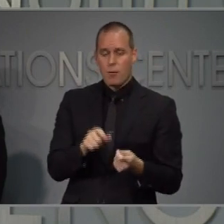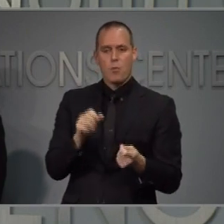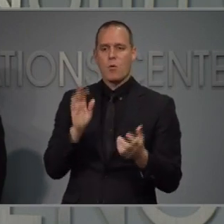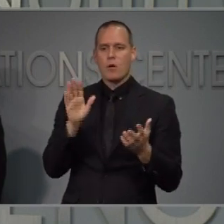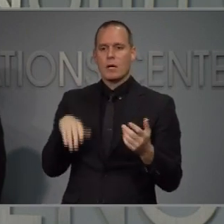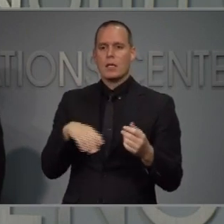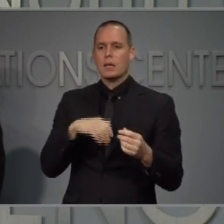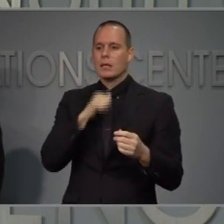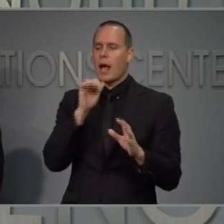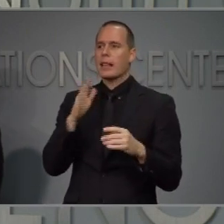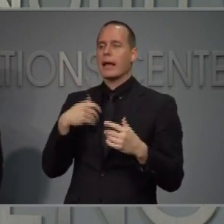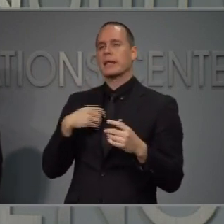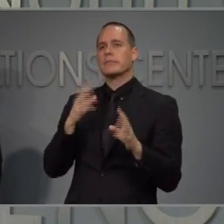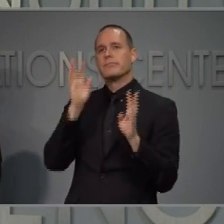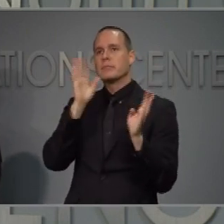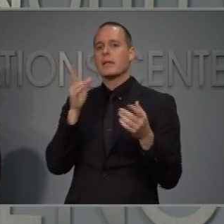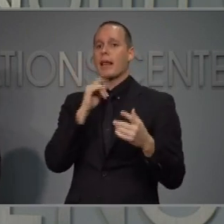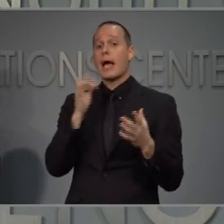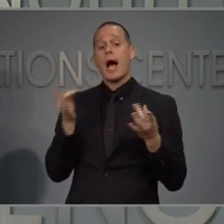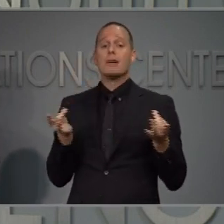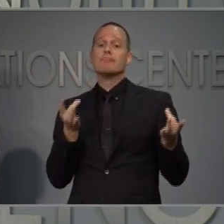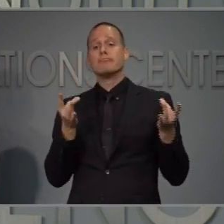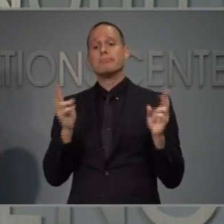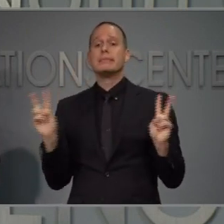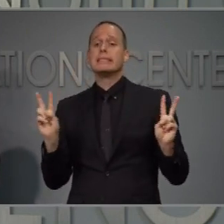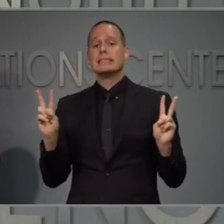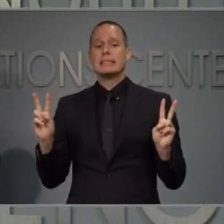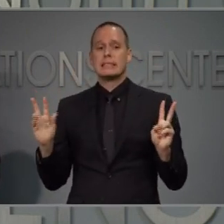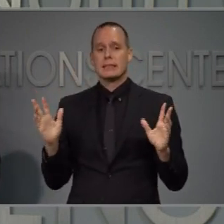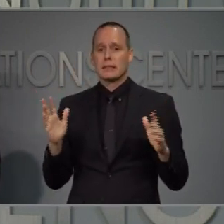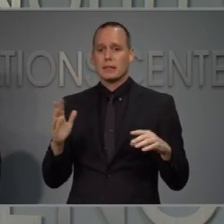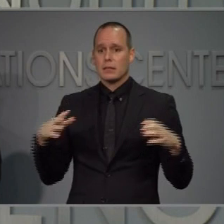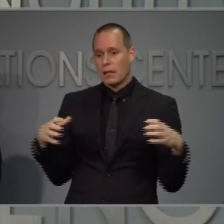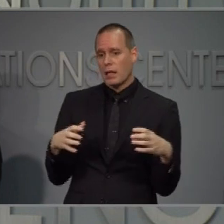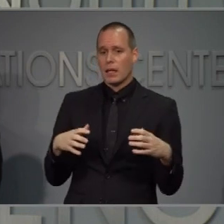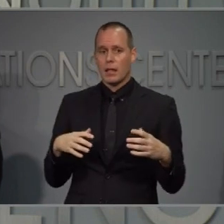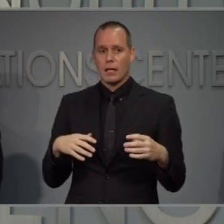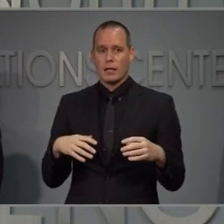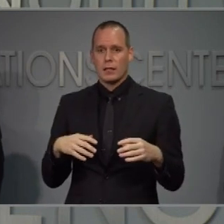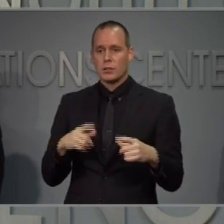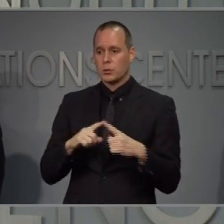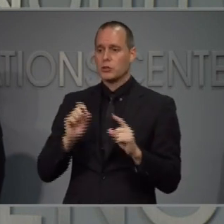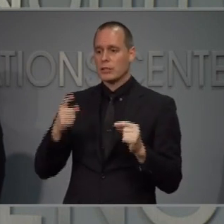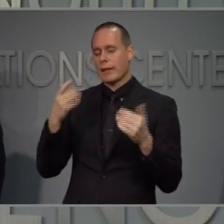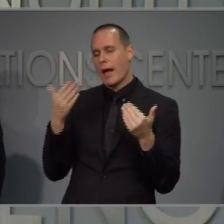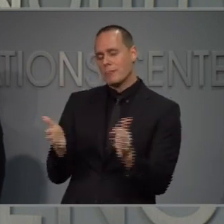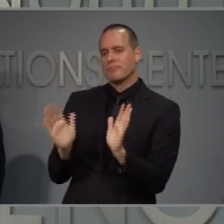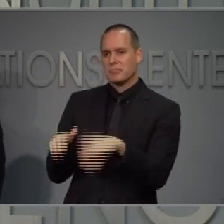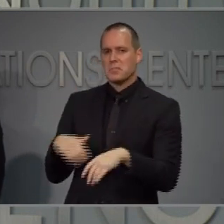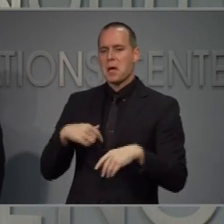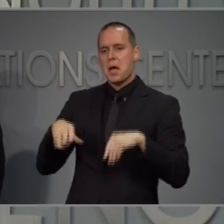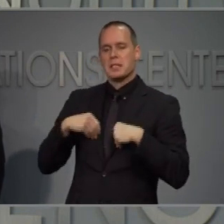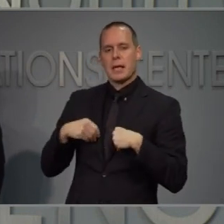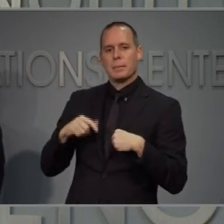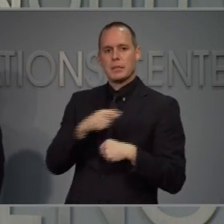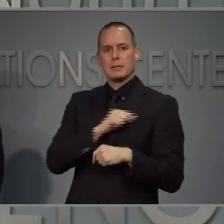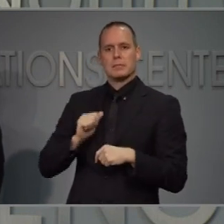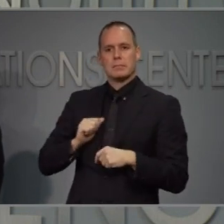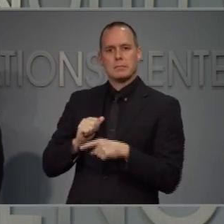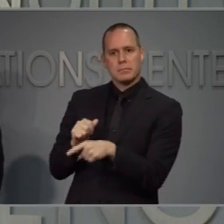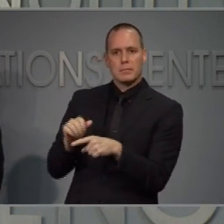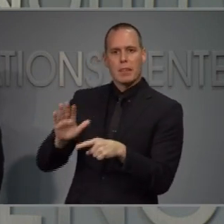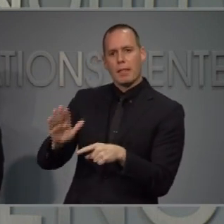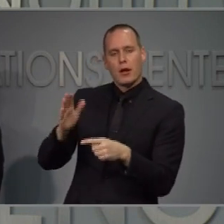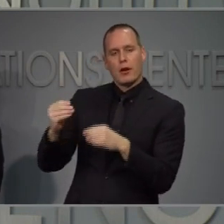not flippantly, kind of a kumbaya week with legislative leaders to get something done? Legislative leaders on